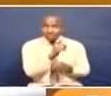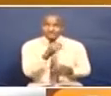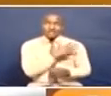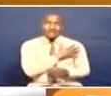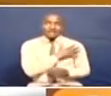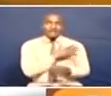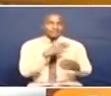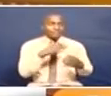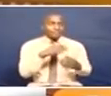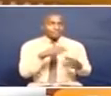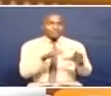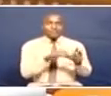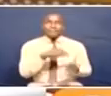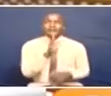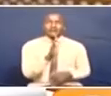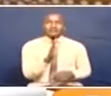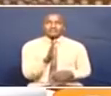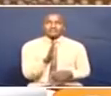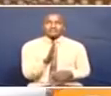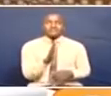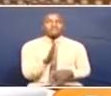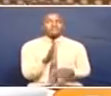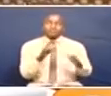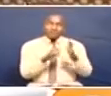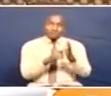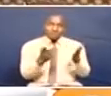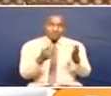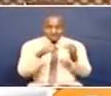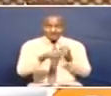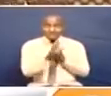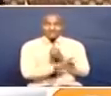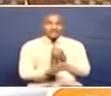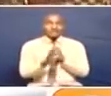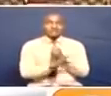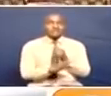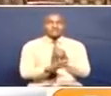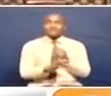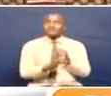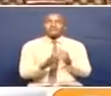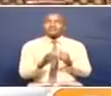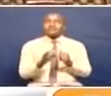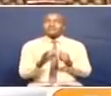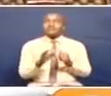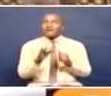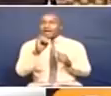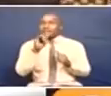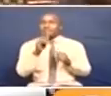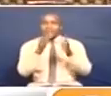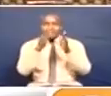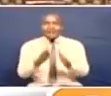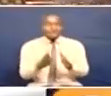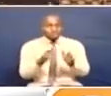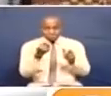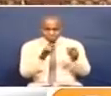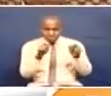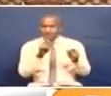NASA sympathizers. The point is, Jeff, is that this country does not lack an IT person who can manage this